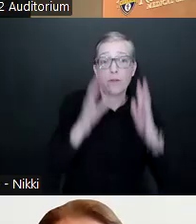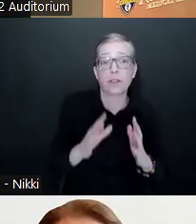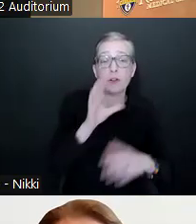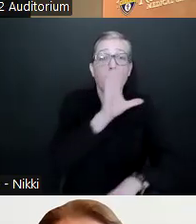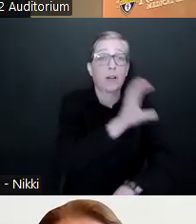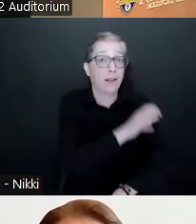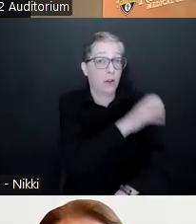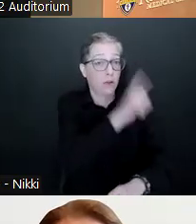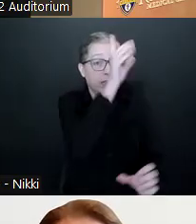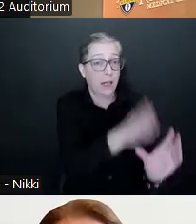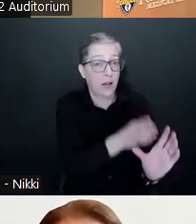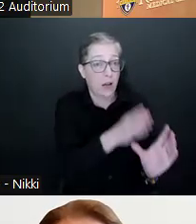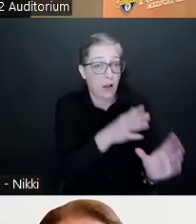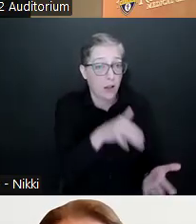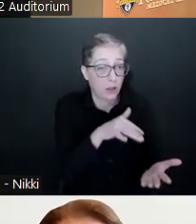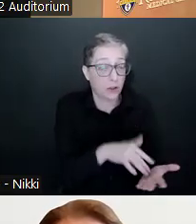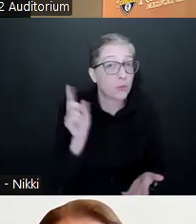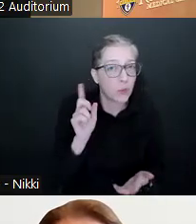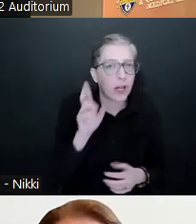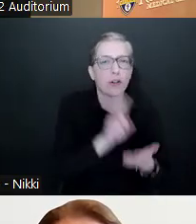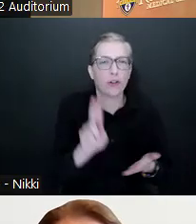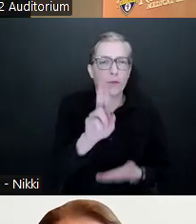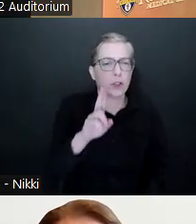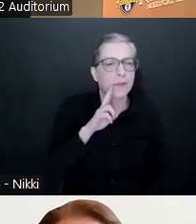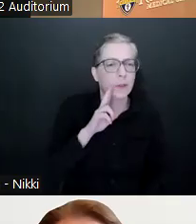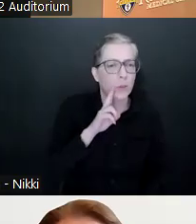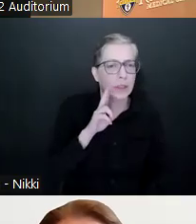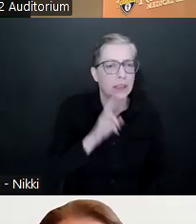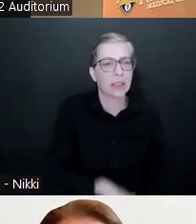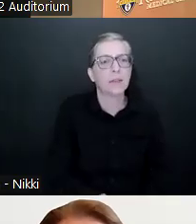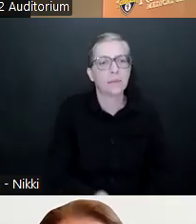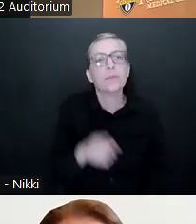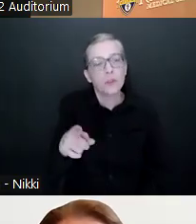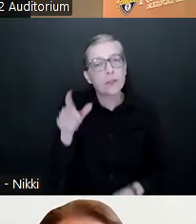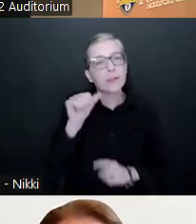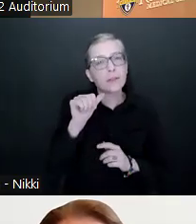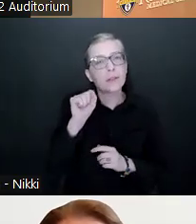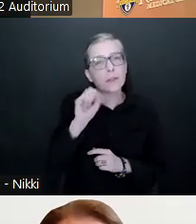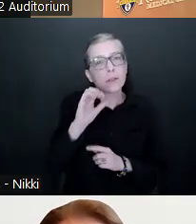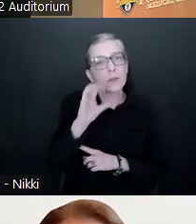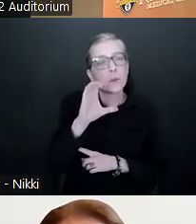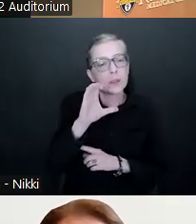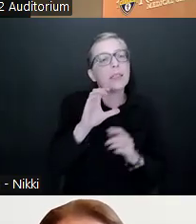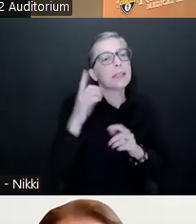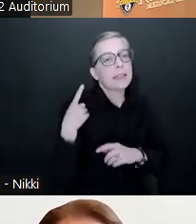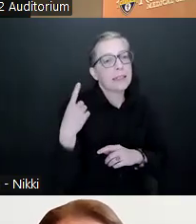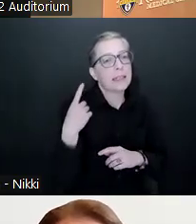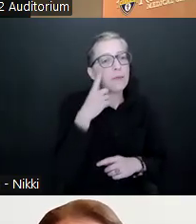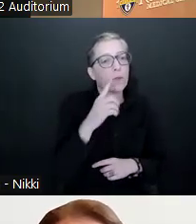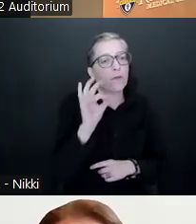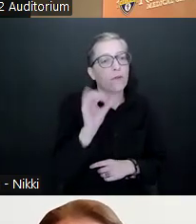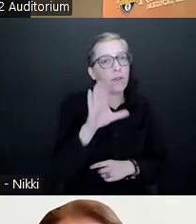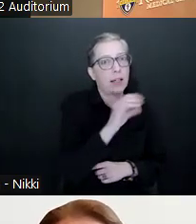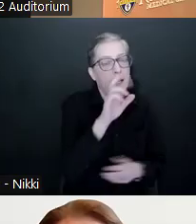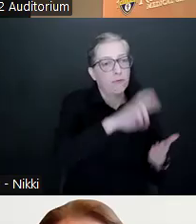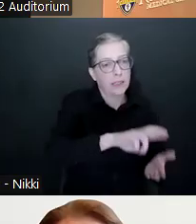for Faculty and Research. She directs the Adolescent Diagnosis, Assessment, Prevention, and Treatment, called